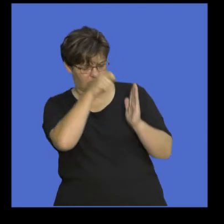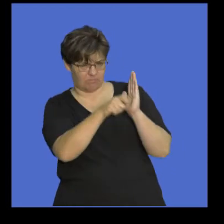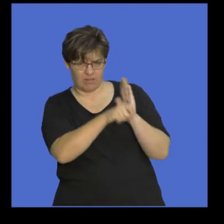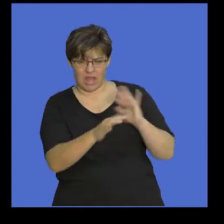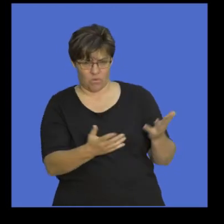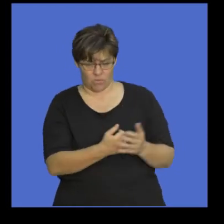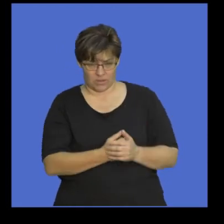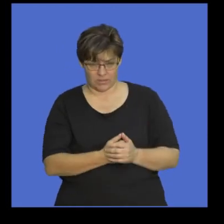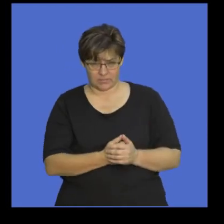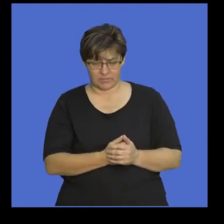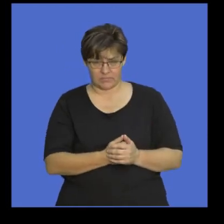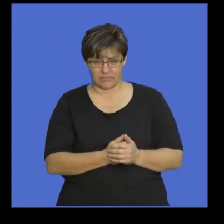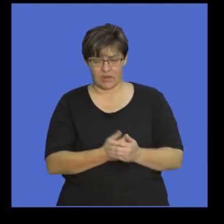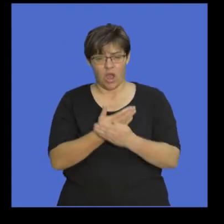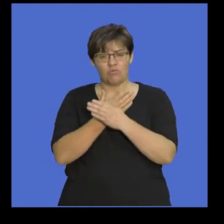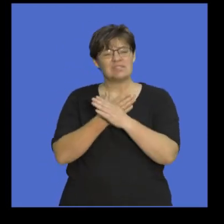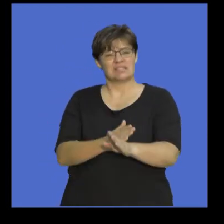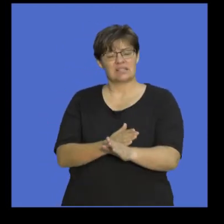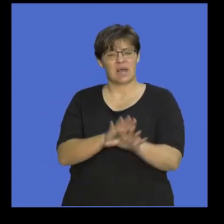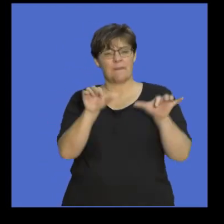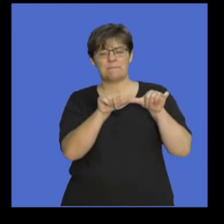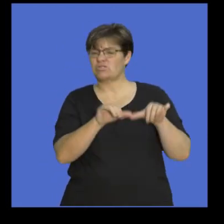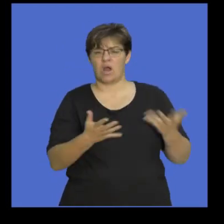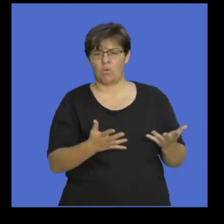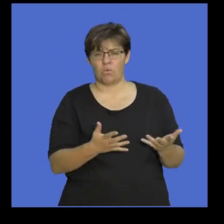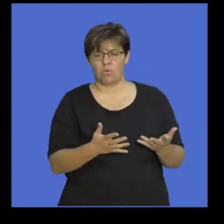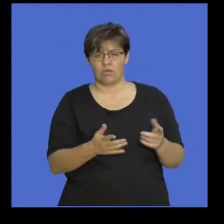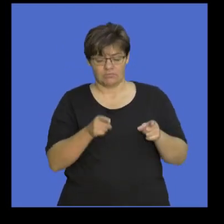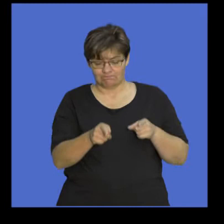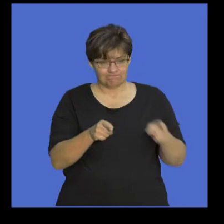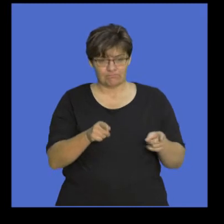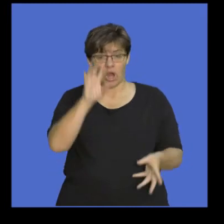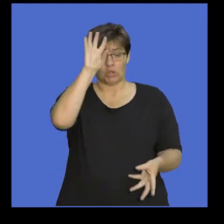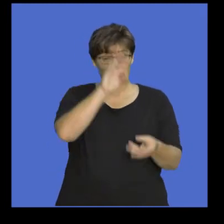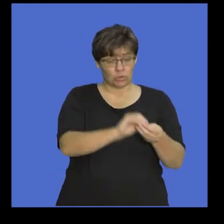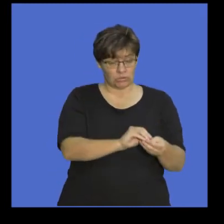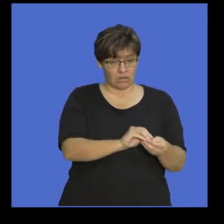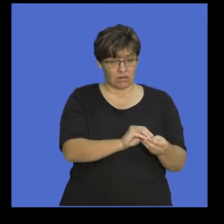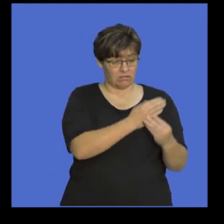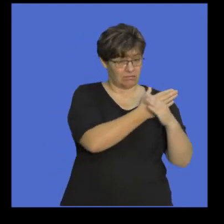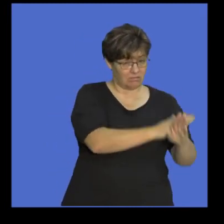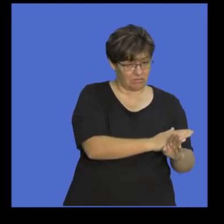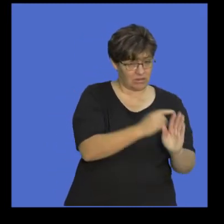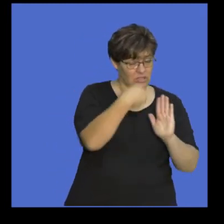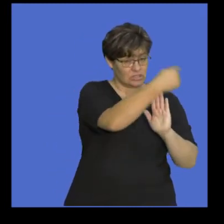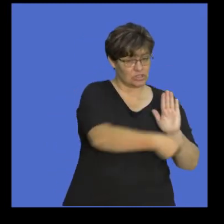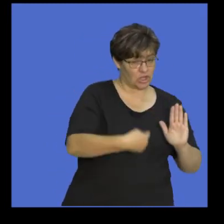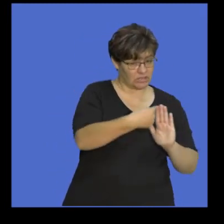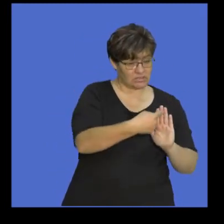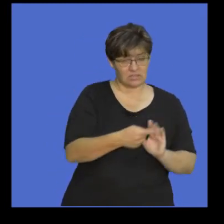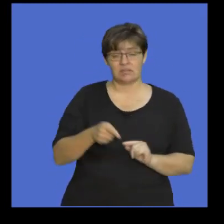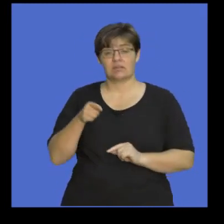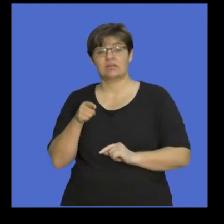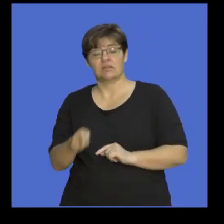of a logical conclusion. Now, in terms of measuring resistance, what conclusion can you make about the relationship between the total